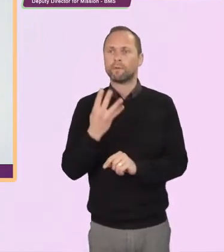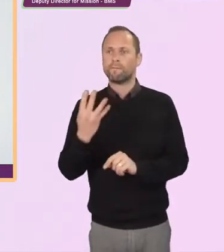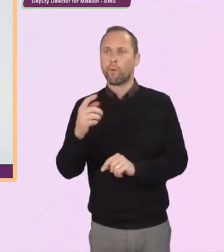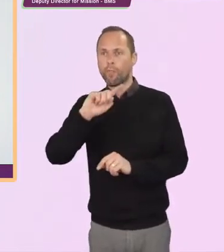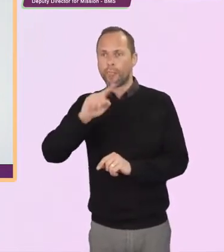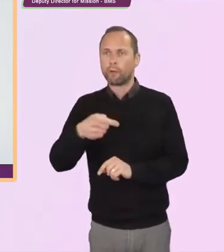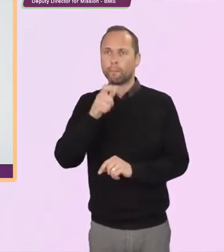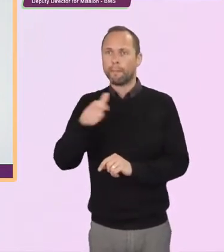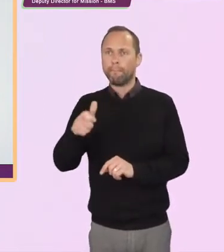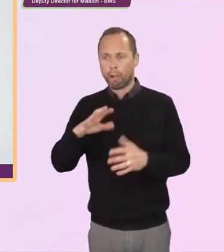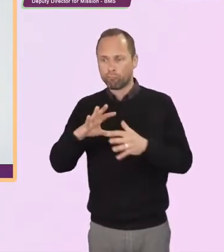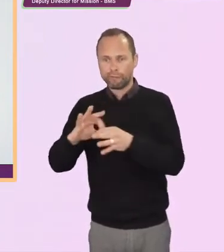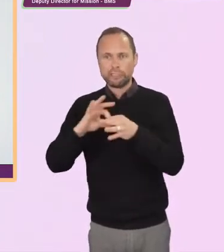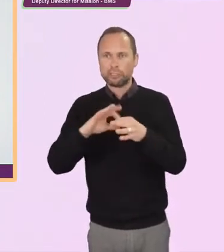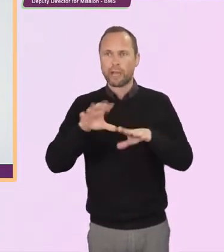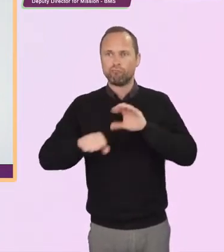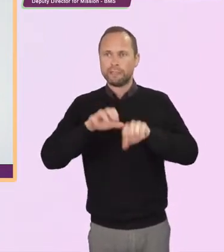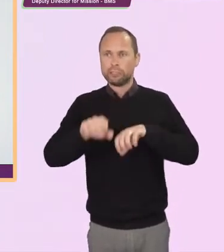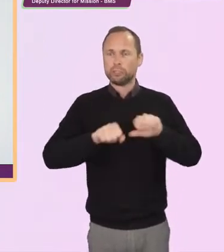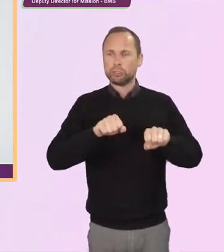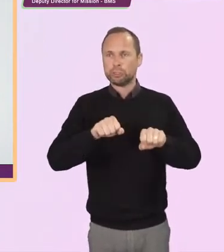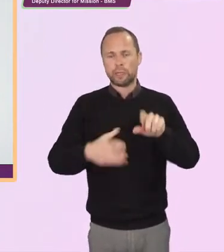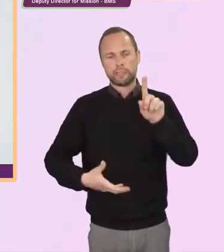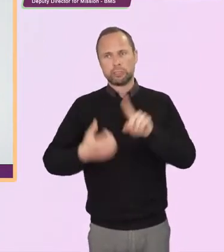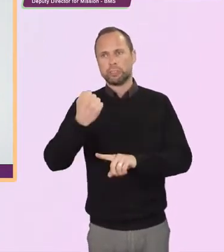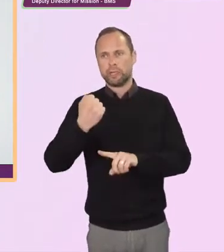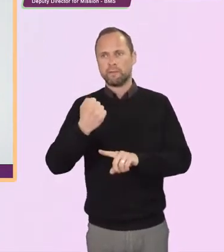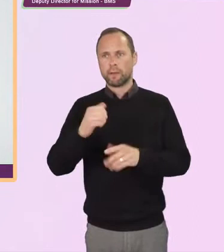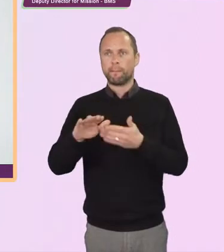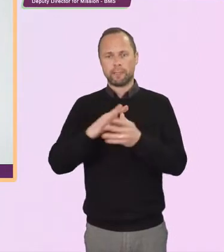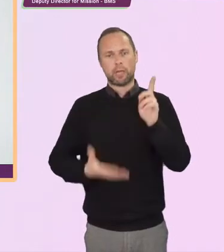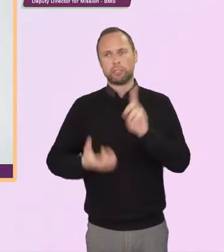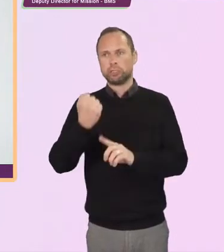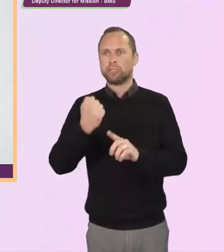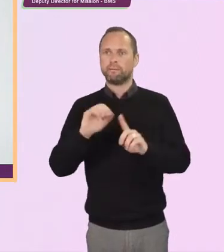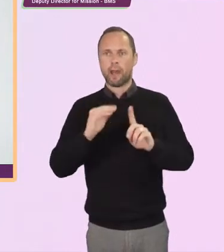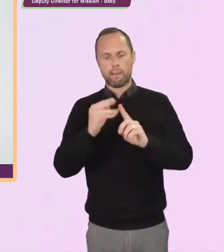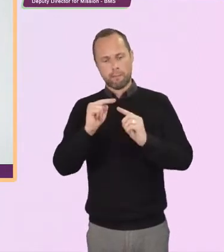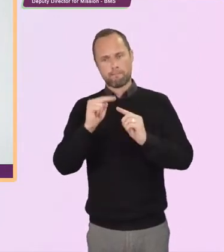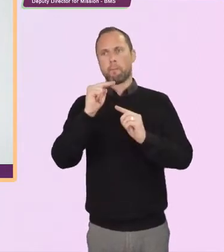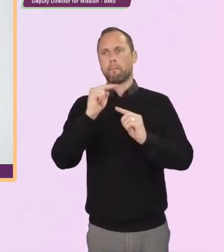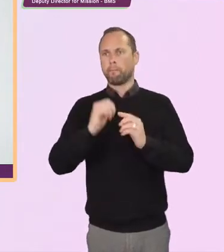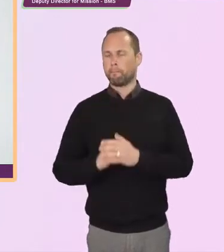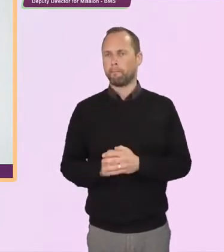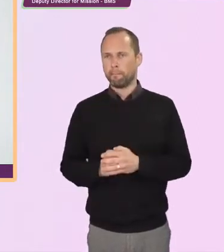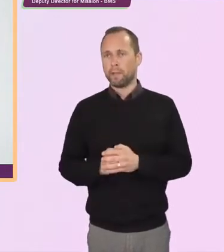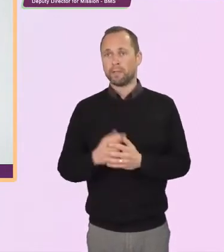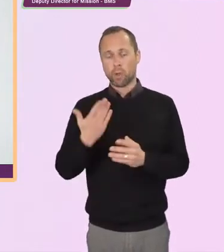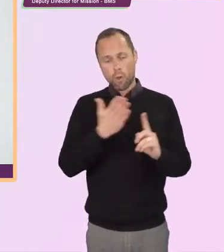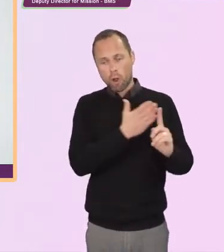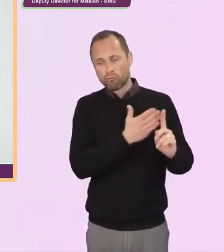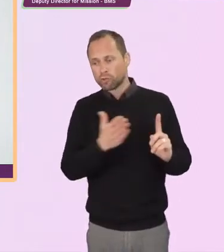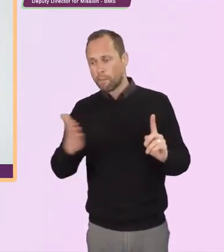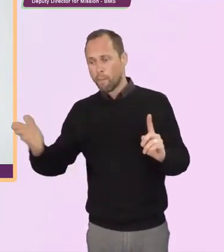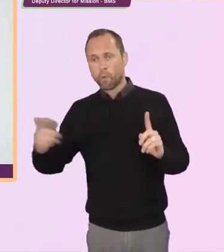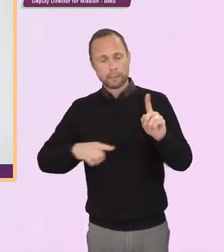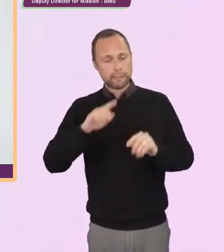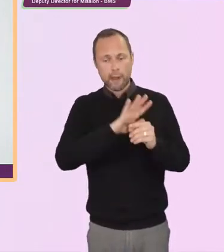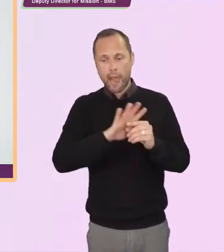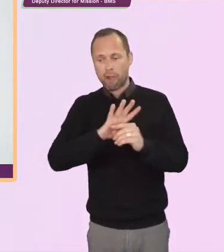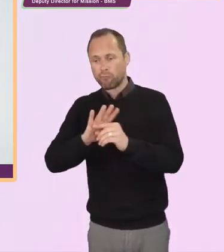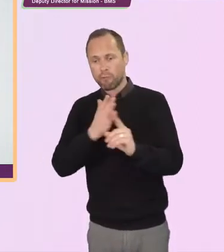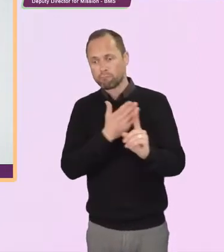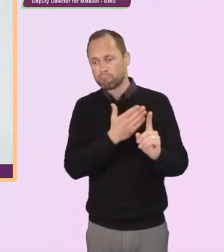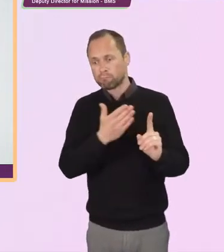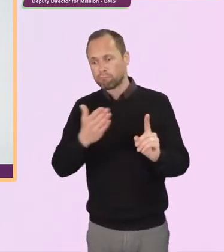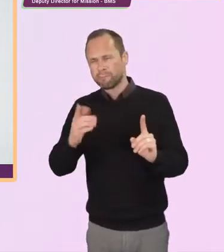last year, pushing this over the target as well. So really across the board, apart from